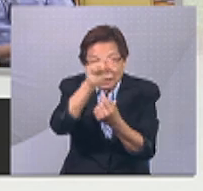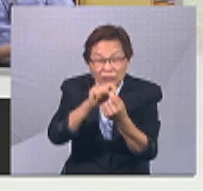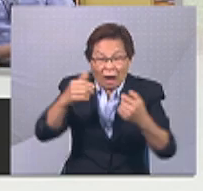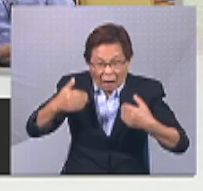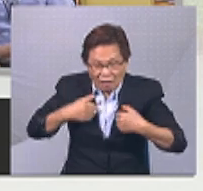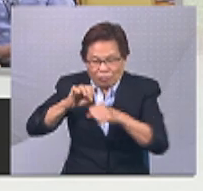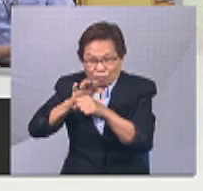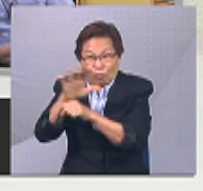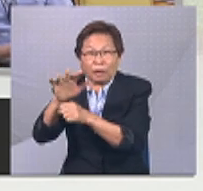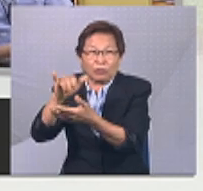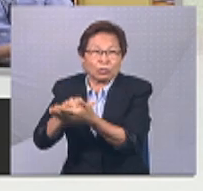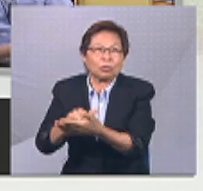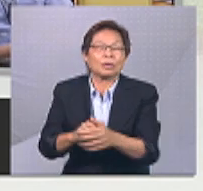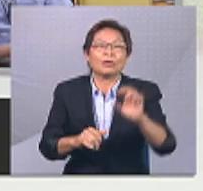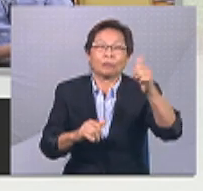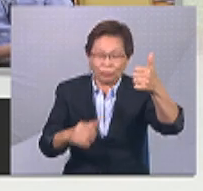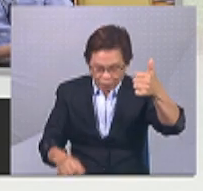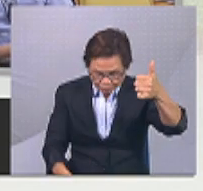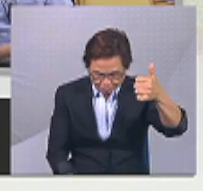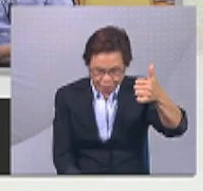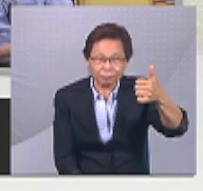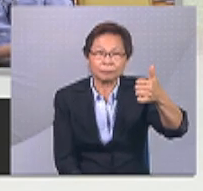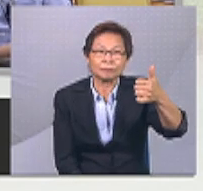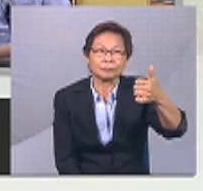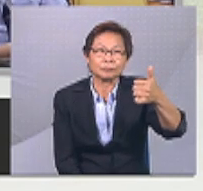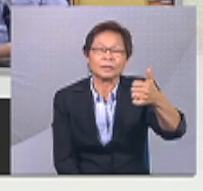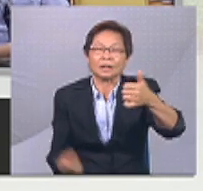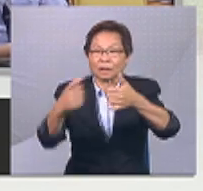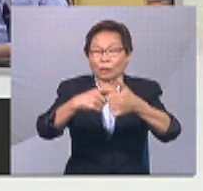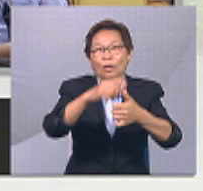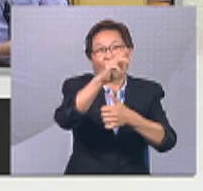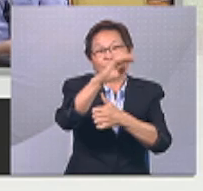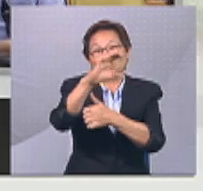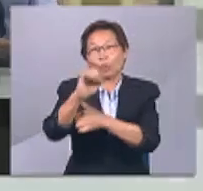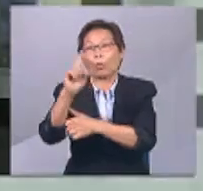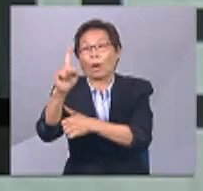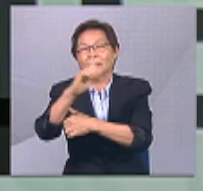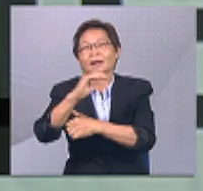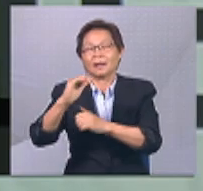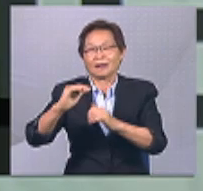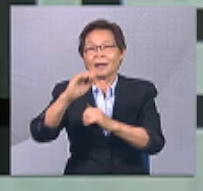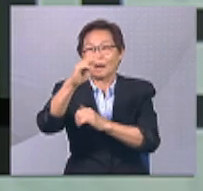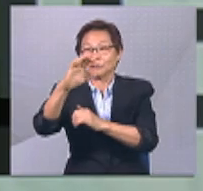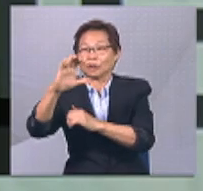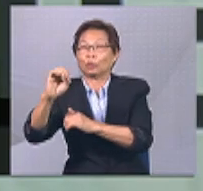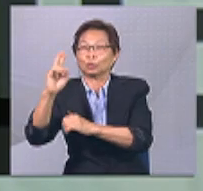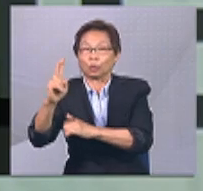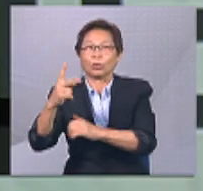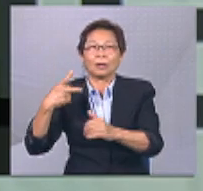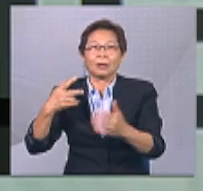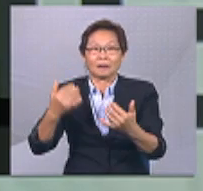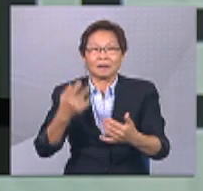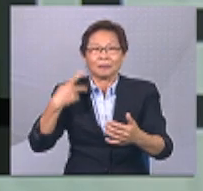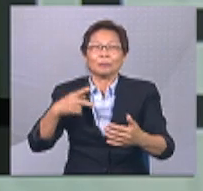areas. Thank you. Okay, for the first question with regards to the MCO 1 and 2, obviously the projection that today we should